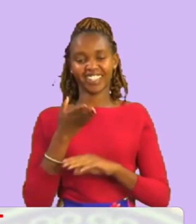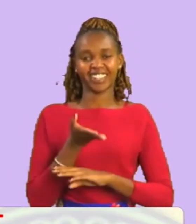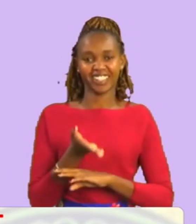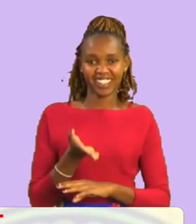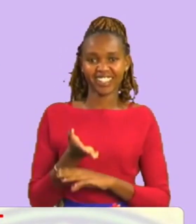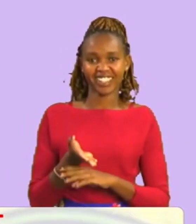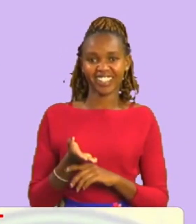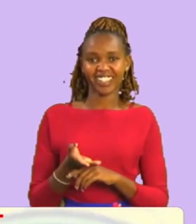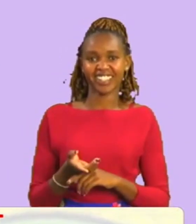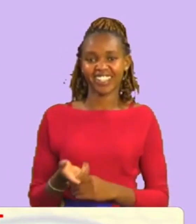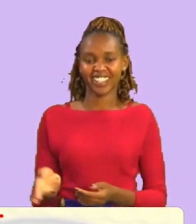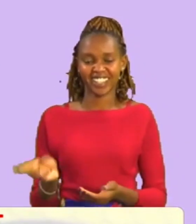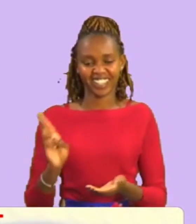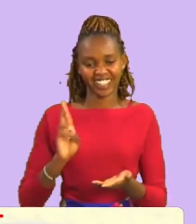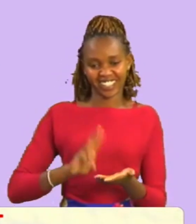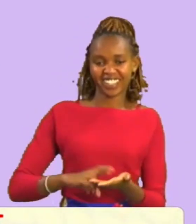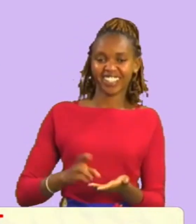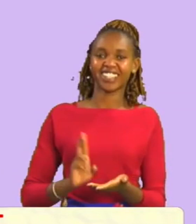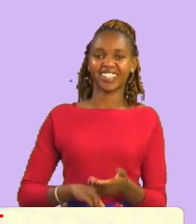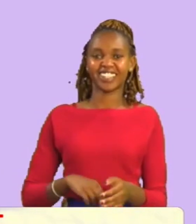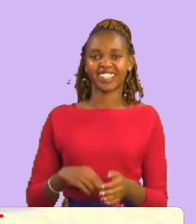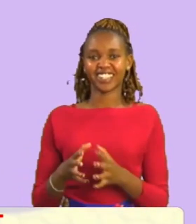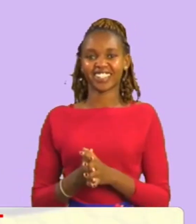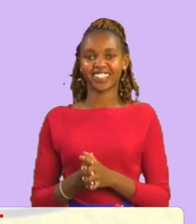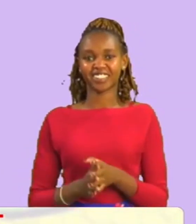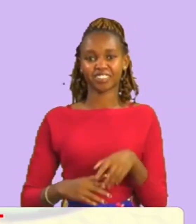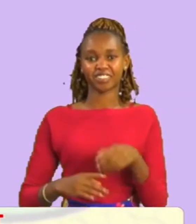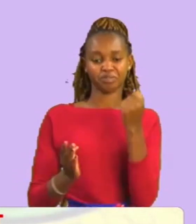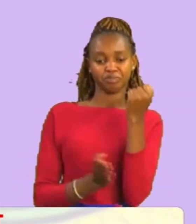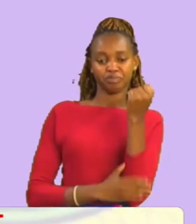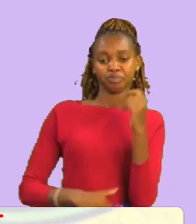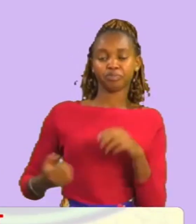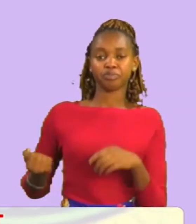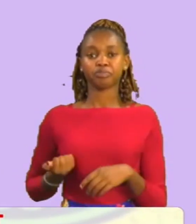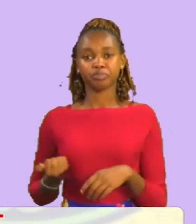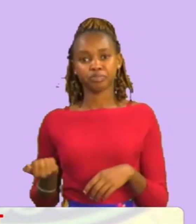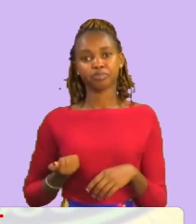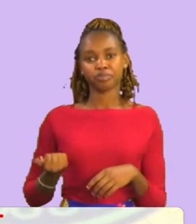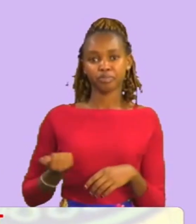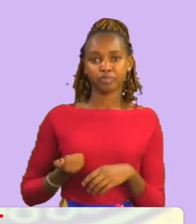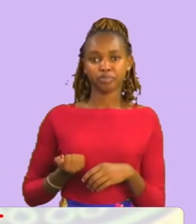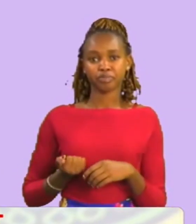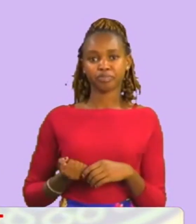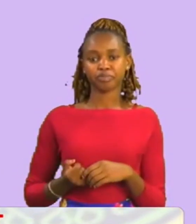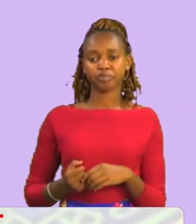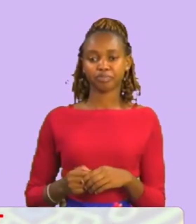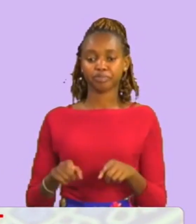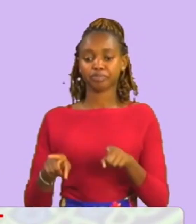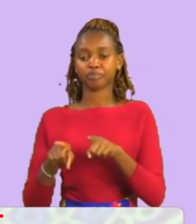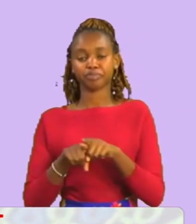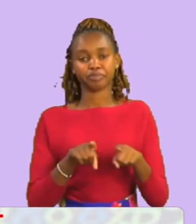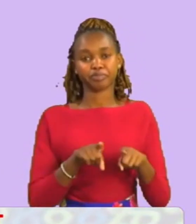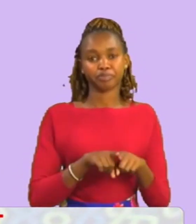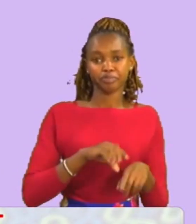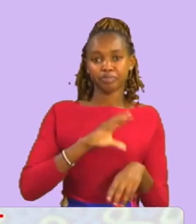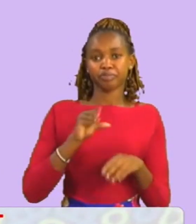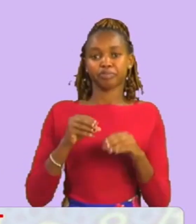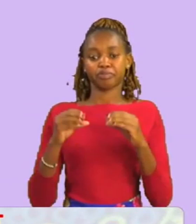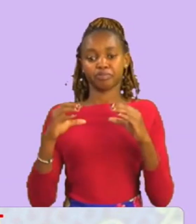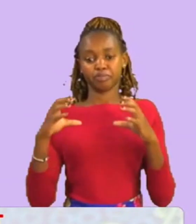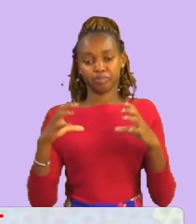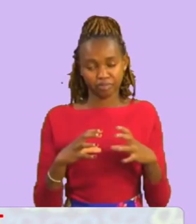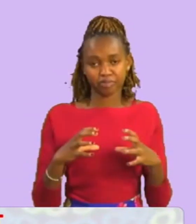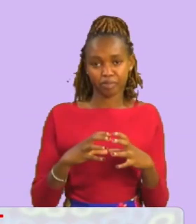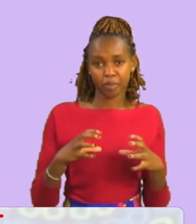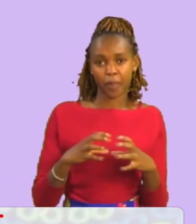repeat Usiamini madada. Bad guy Cecil, Idi Amin dada, same WhatsApp group. Don't amini hao madada. Sawa?